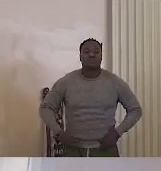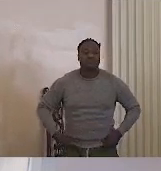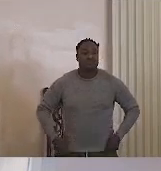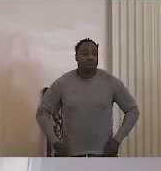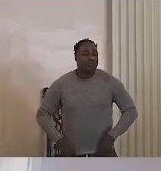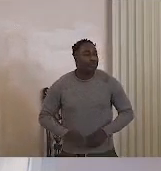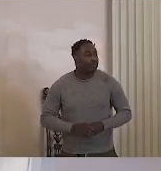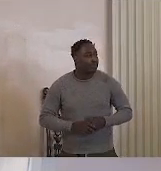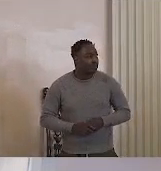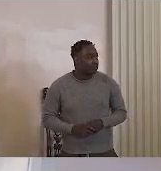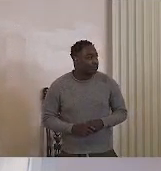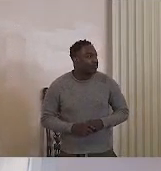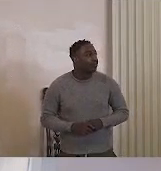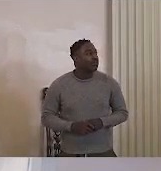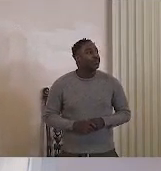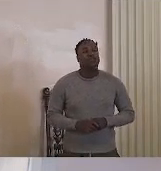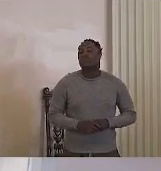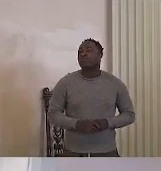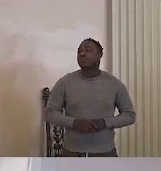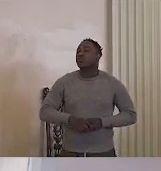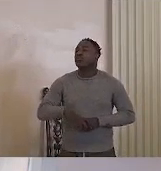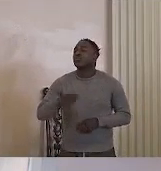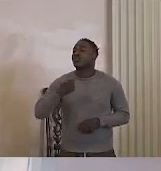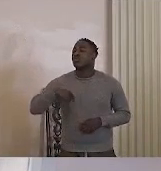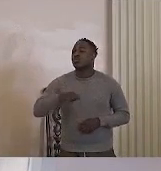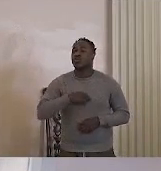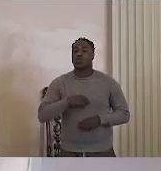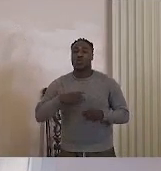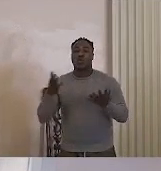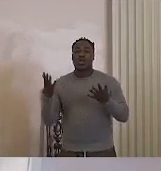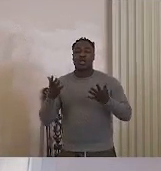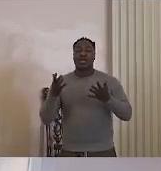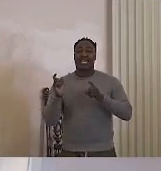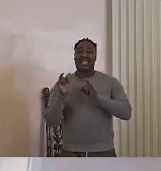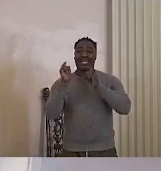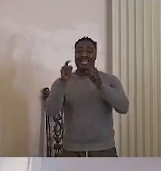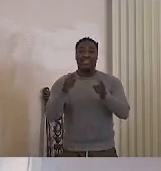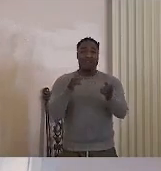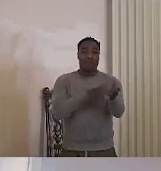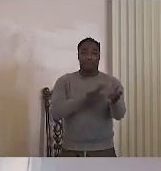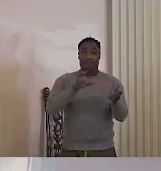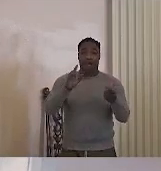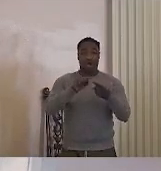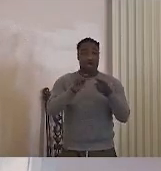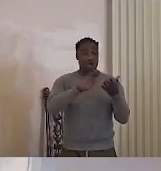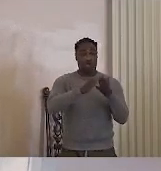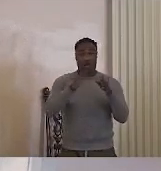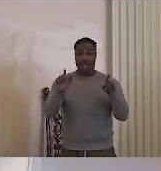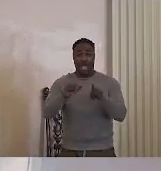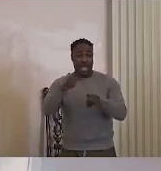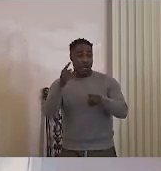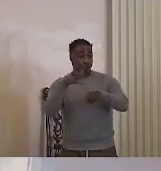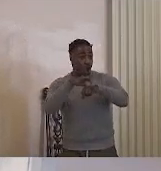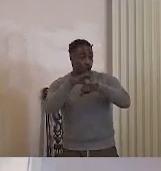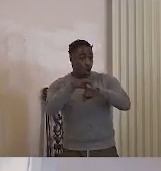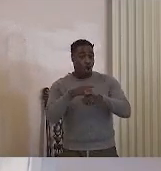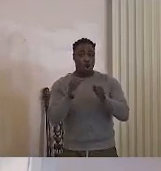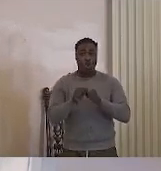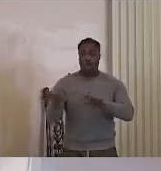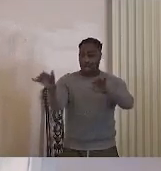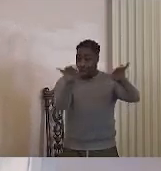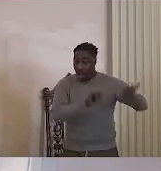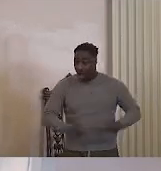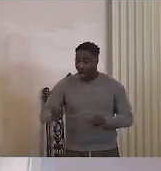We light our chalice today in the power of community, as one earth, with a